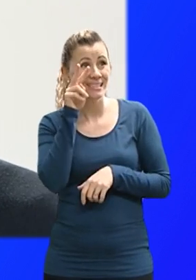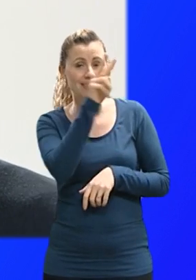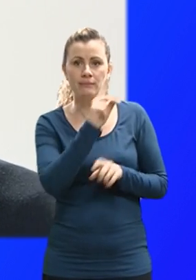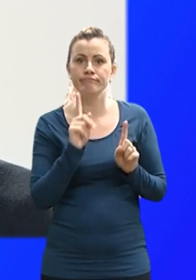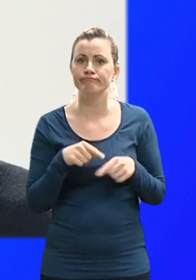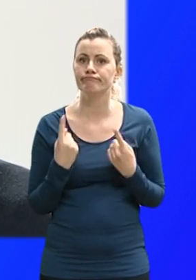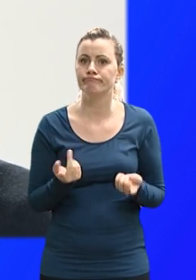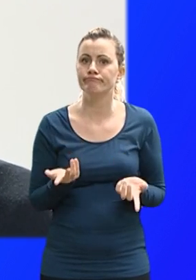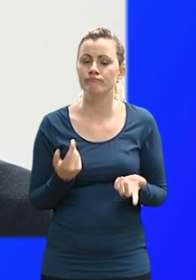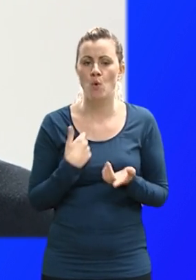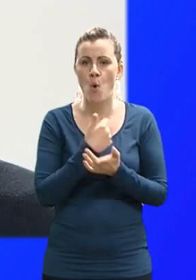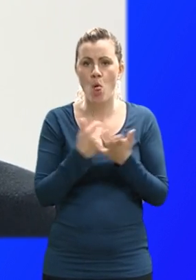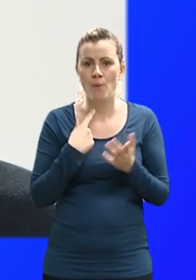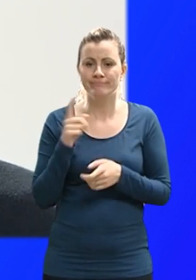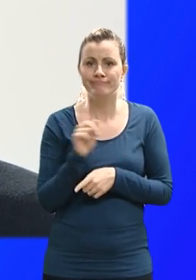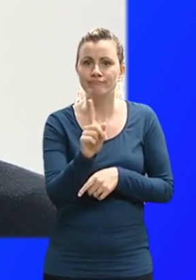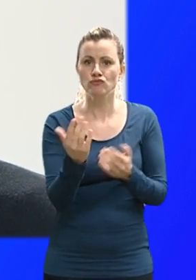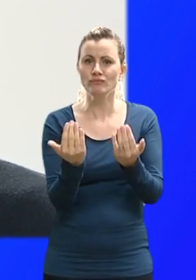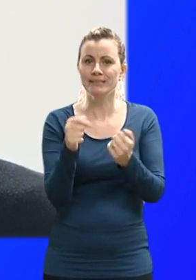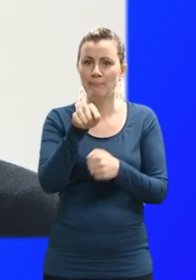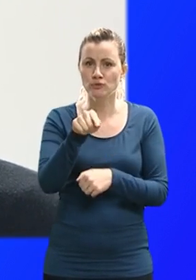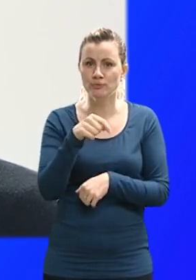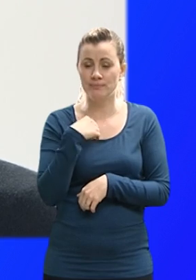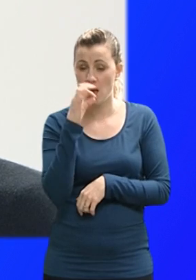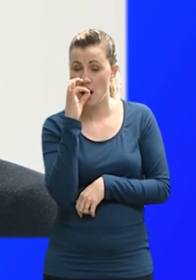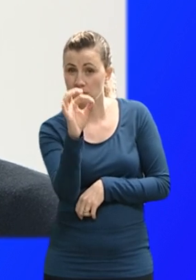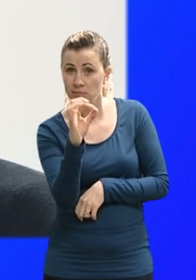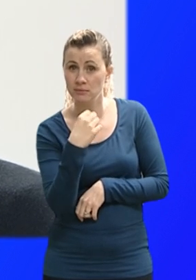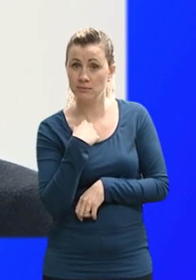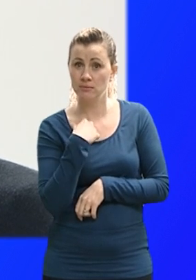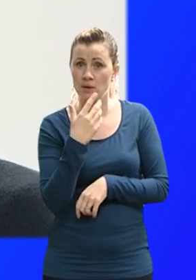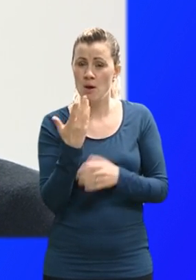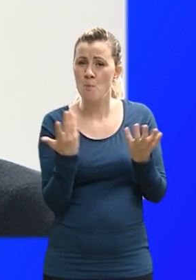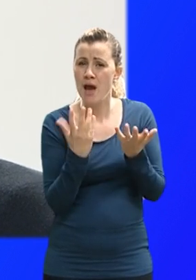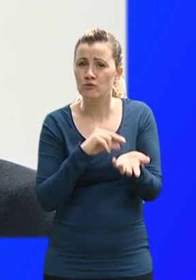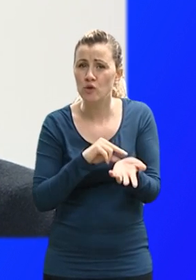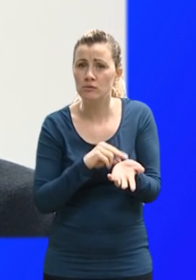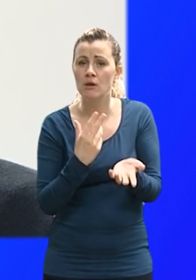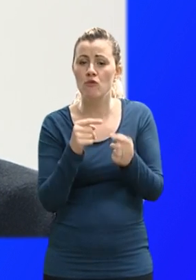consulting room you have to go into. Now, I can't see it, so I usually tell the